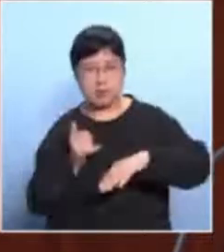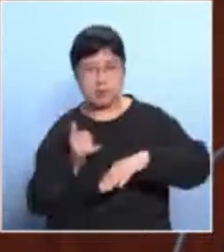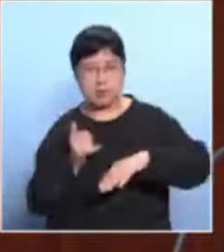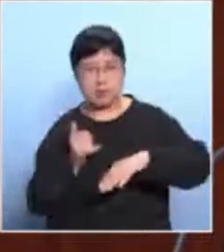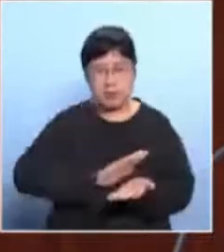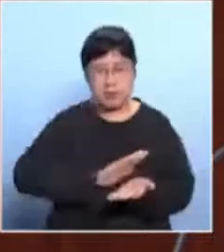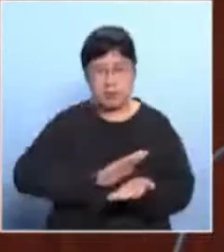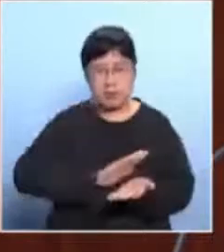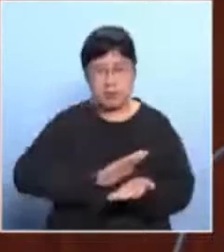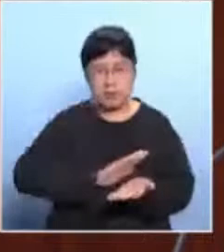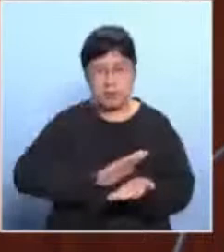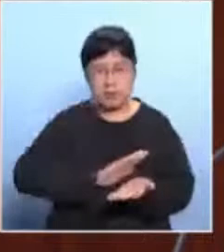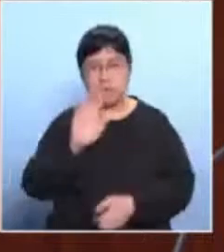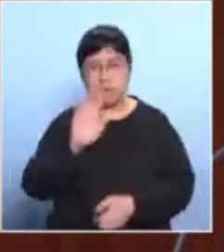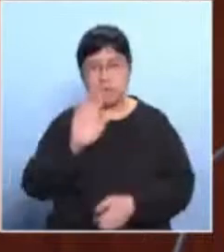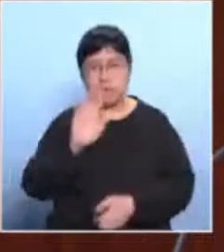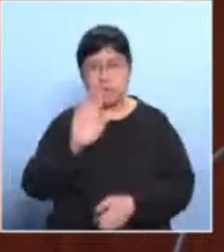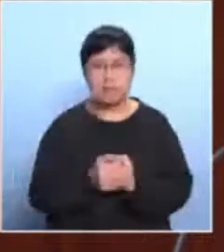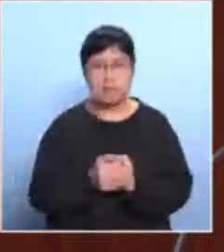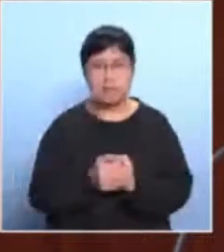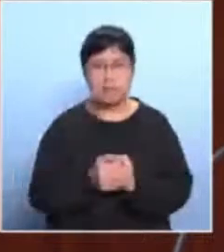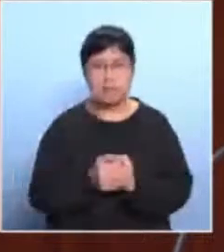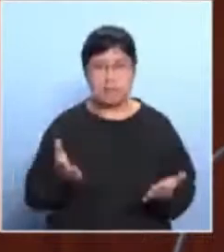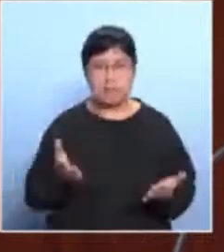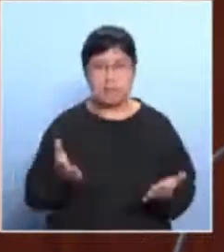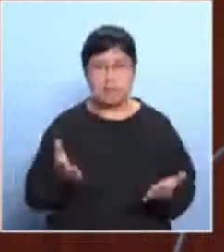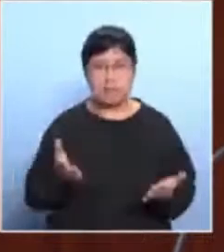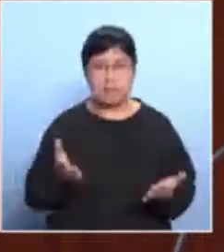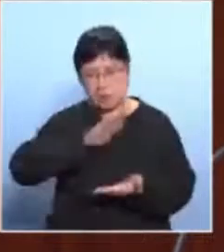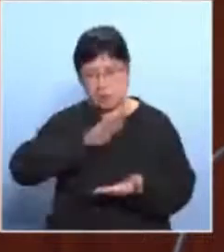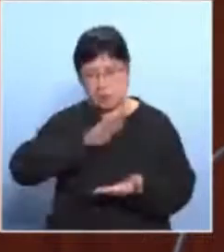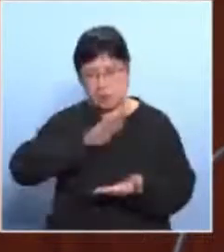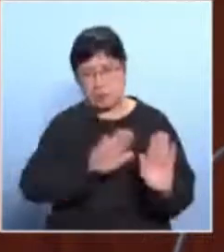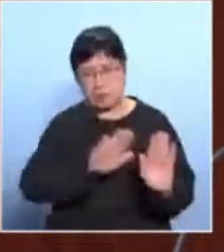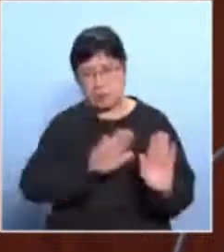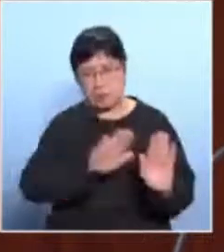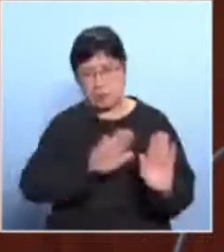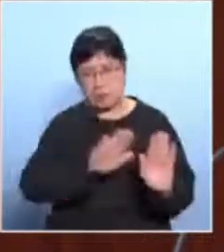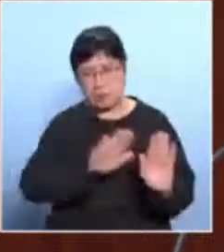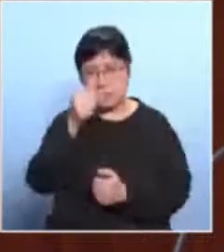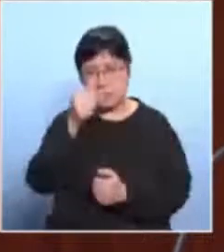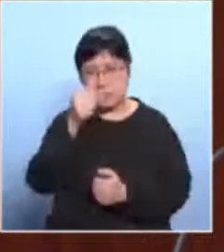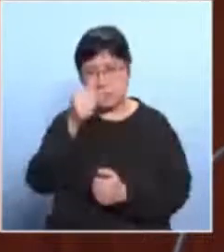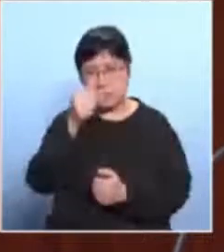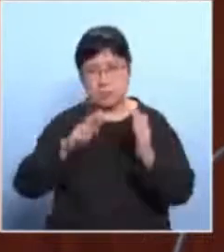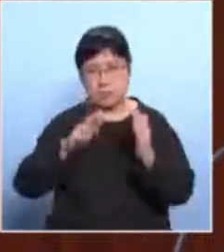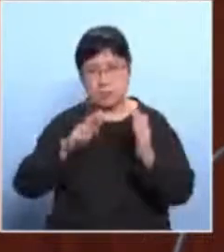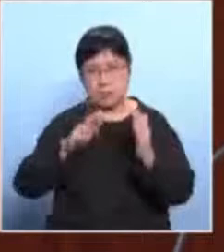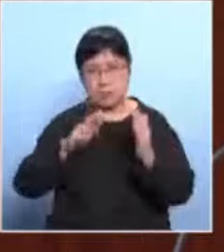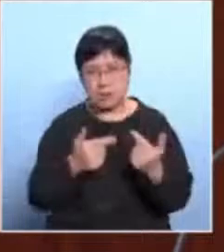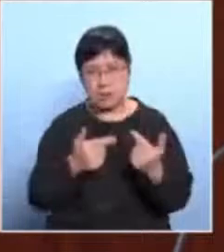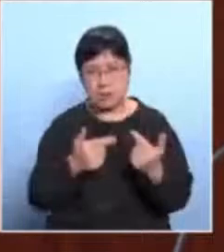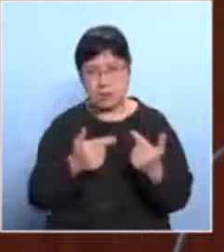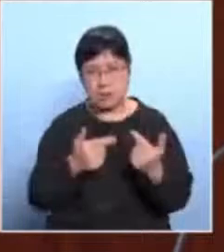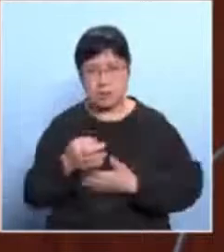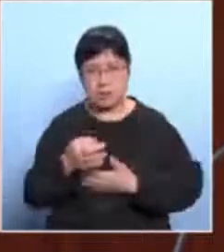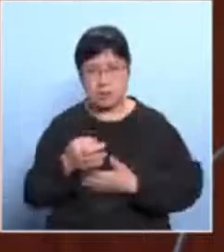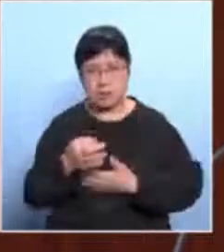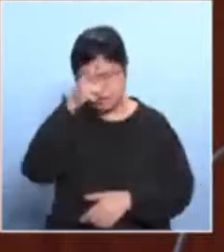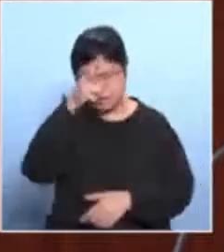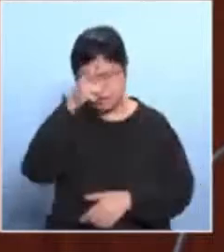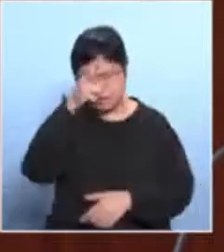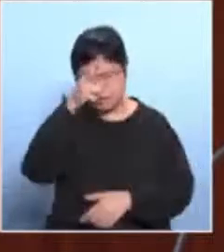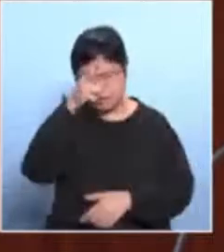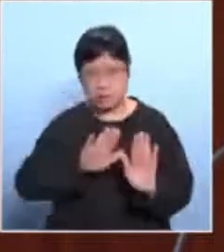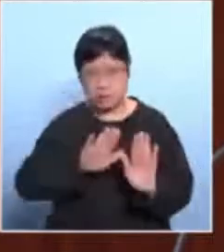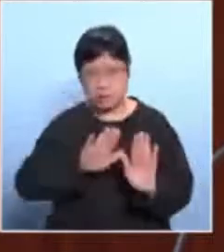cross-boundary medical collaboration within the GBA. Enhance public healthcare services. The HA will continue its efforts to enhance public healthcare